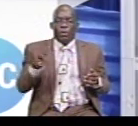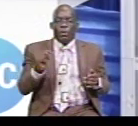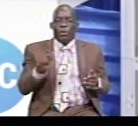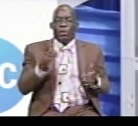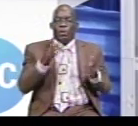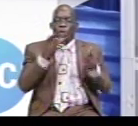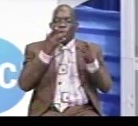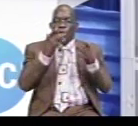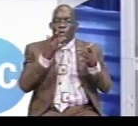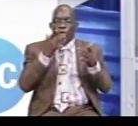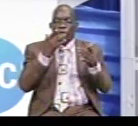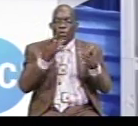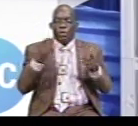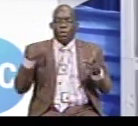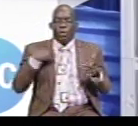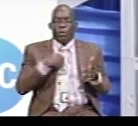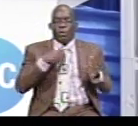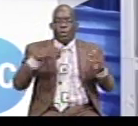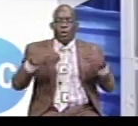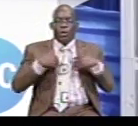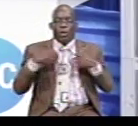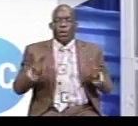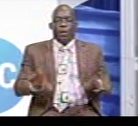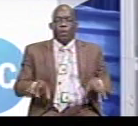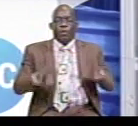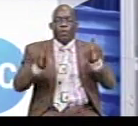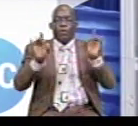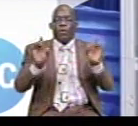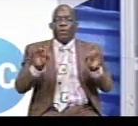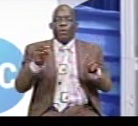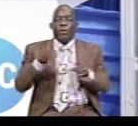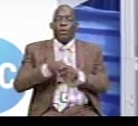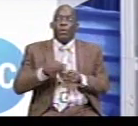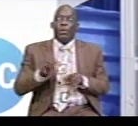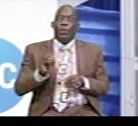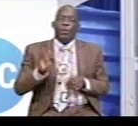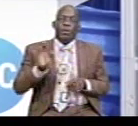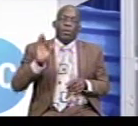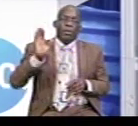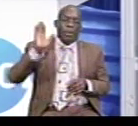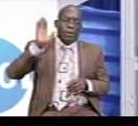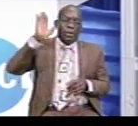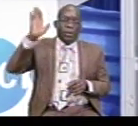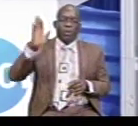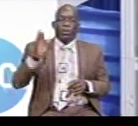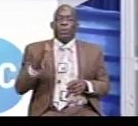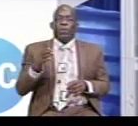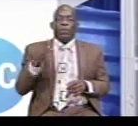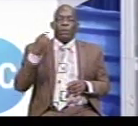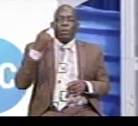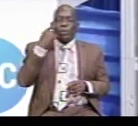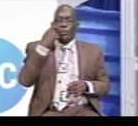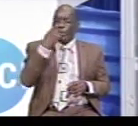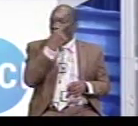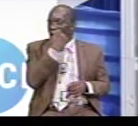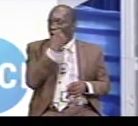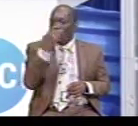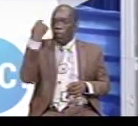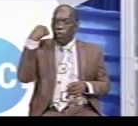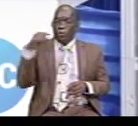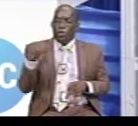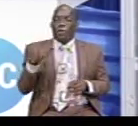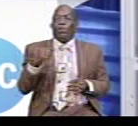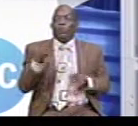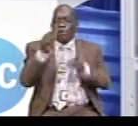He has decided to visit us. Lady Reverend Rita Kranchi Ankra, wife of Apostle General Sam Kranchi